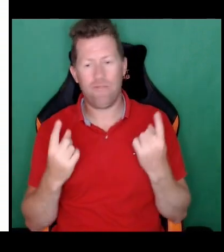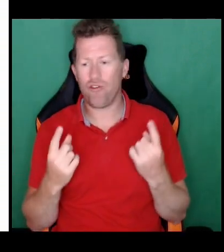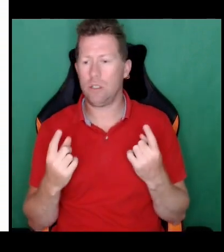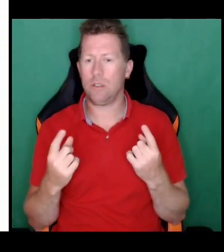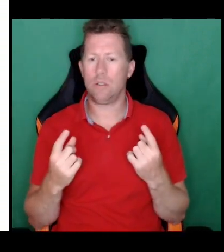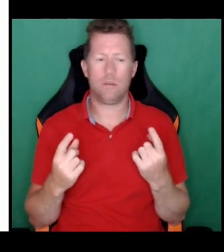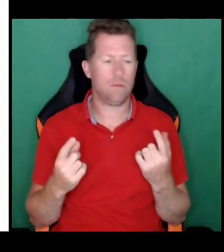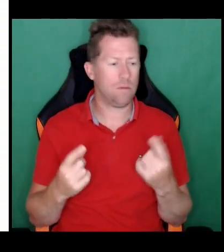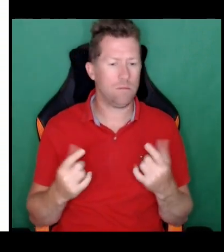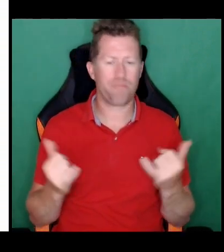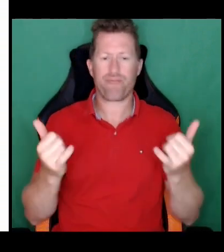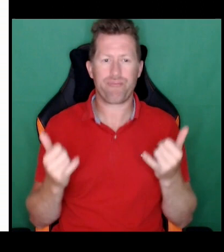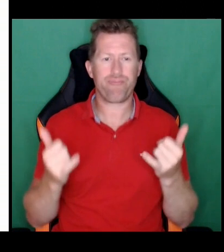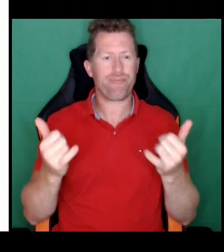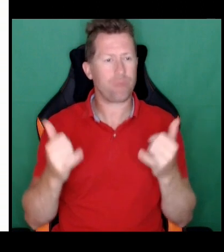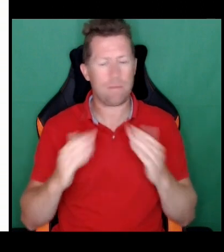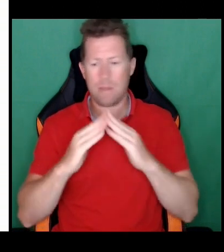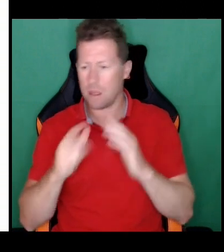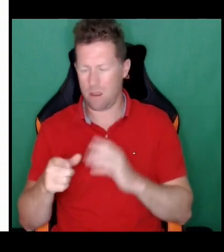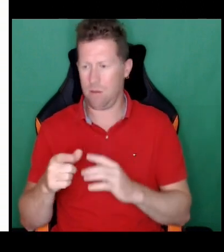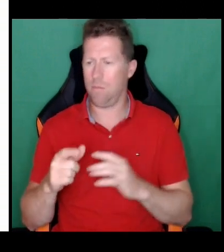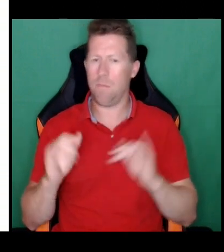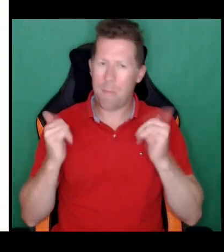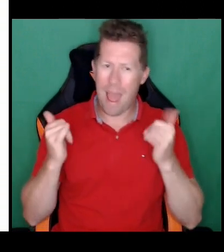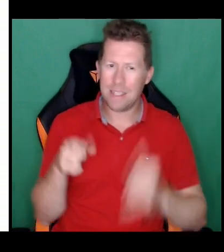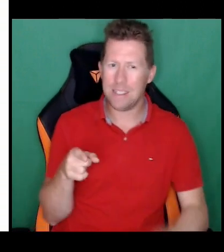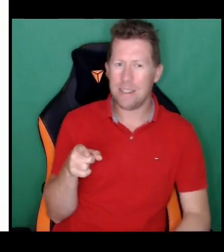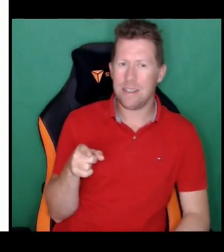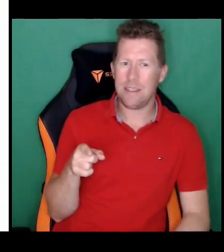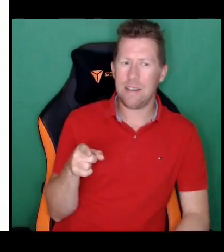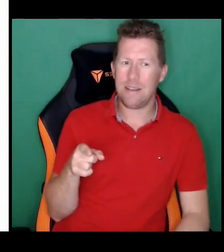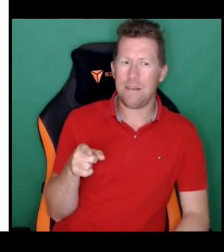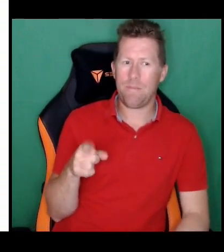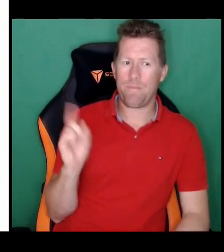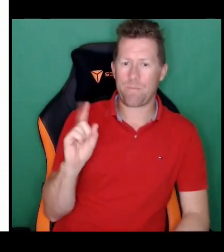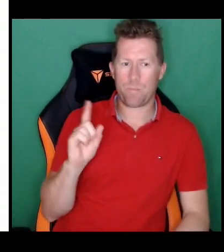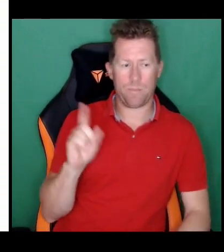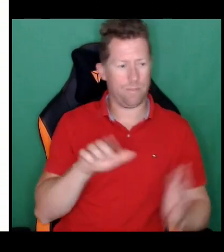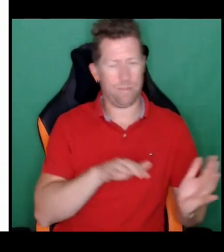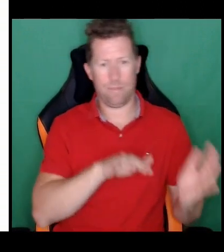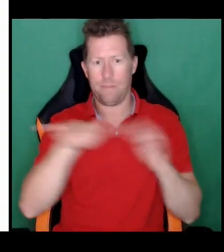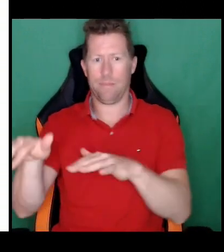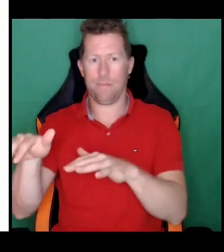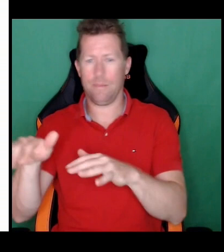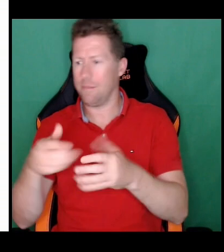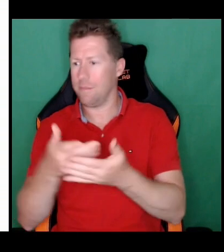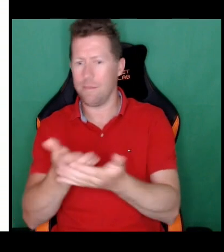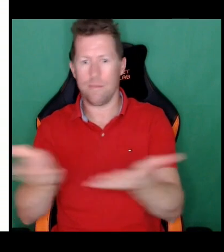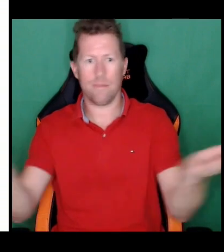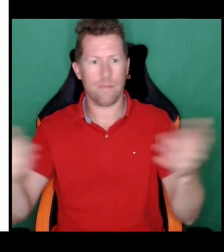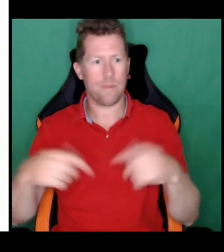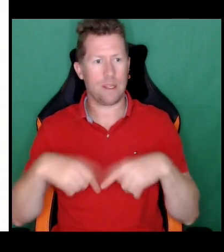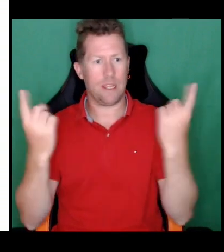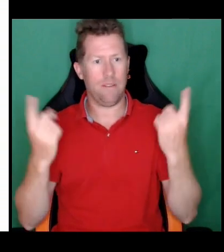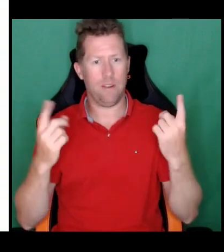And they don't think about the fact that in a party setting, those 30 kids then go back to they're distributed across a whole range of suburbs. And